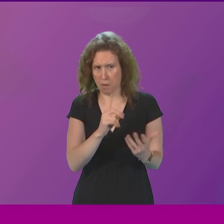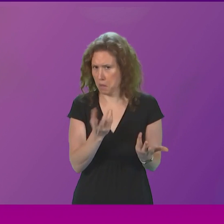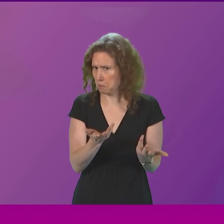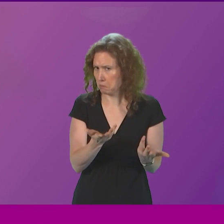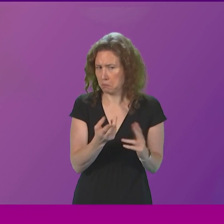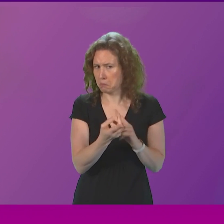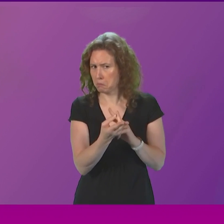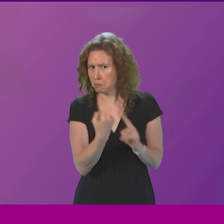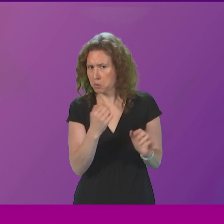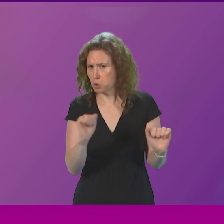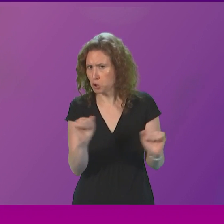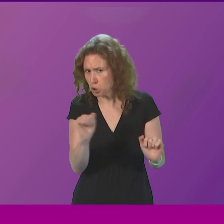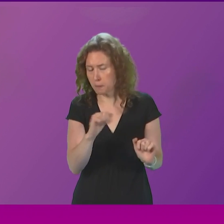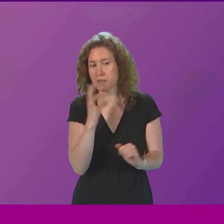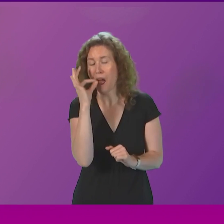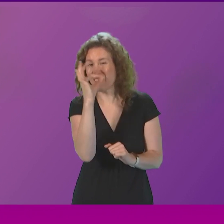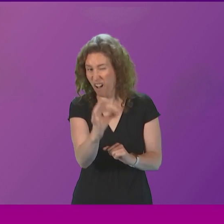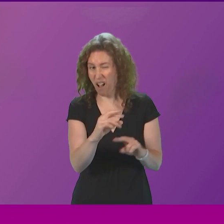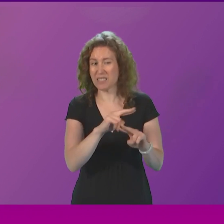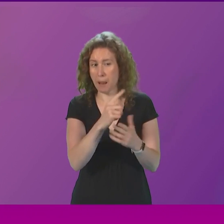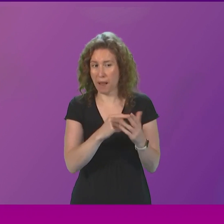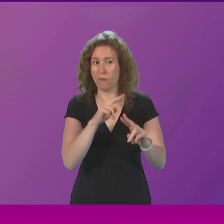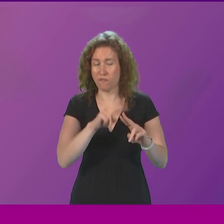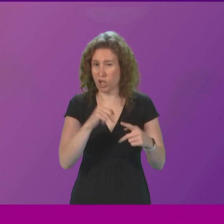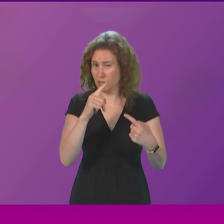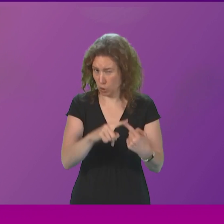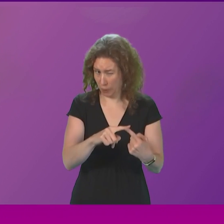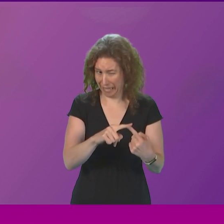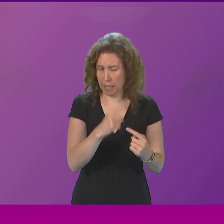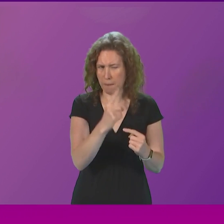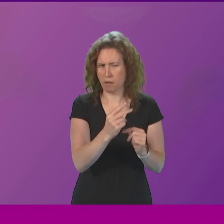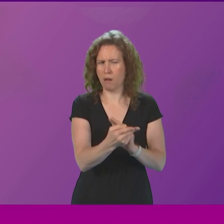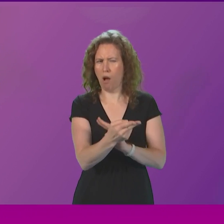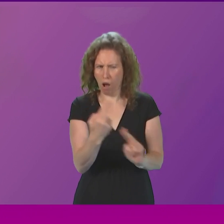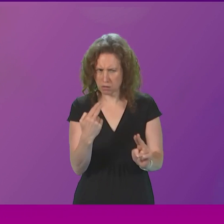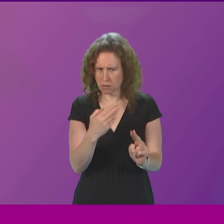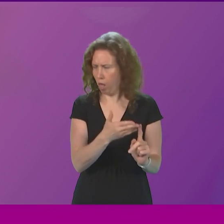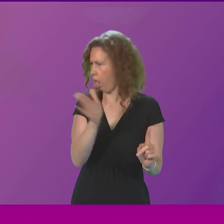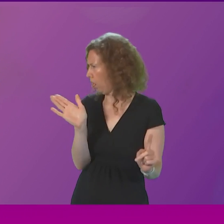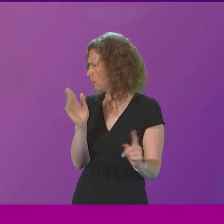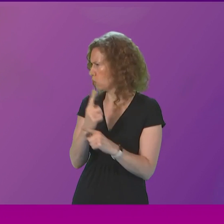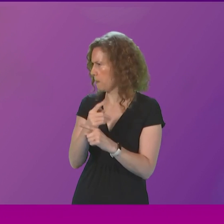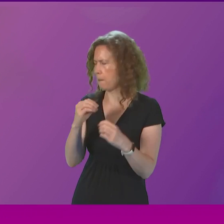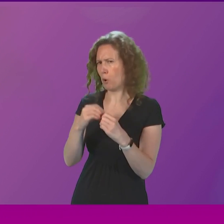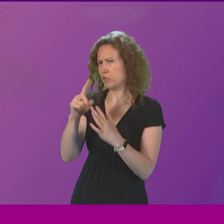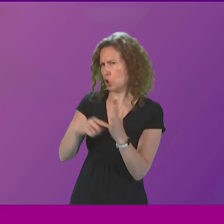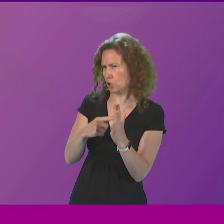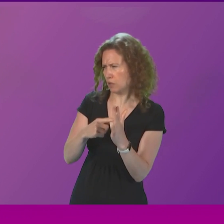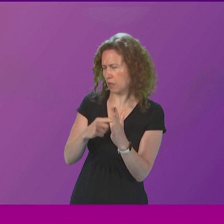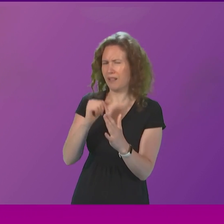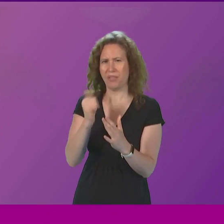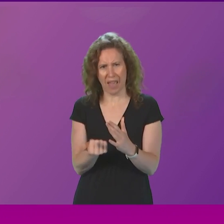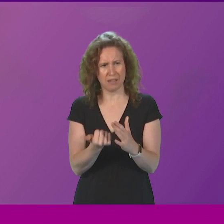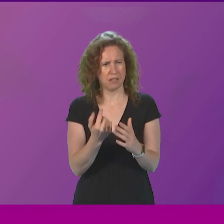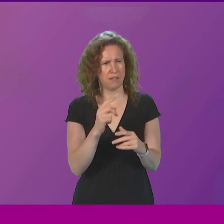questions about Fergus Ewing and an SNP MSP are responded to with answers about Boris Johnson. And then the First Minister stands up